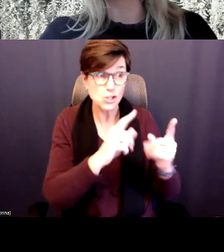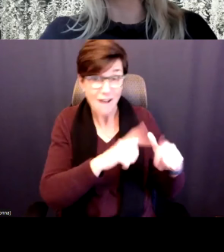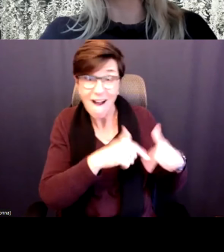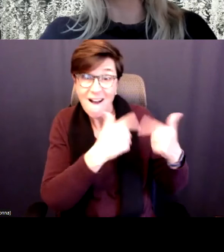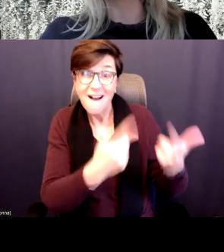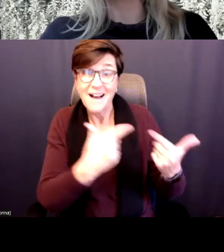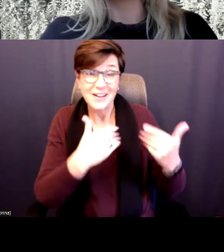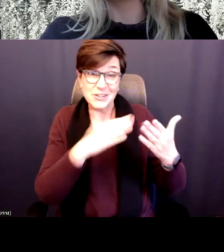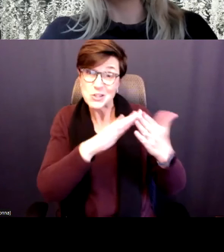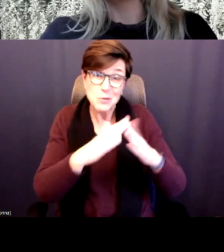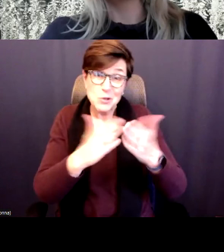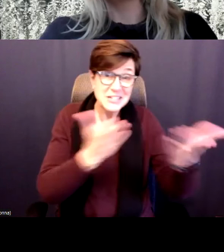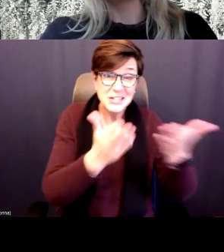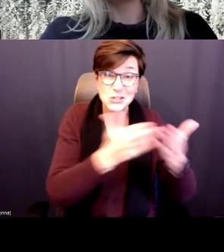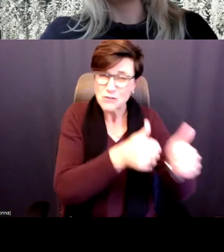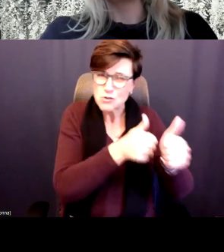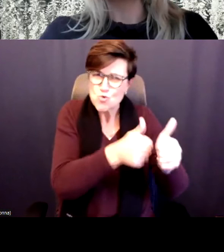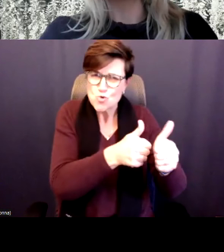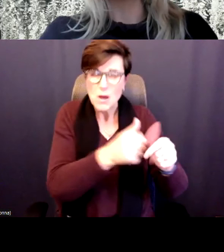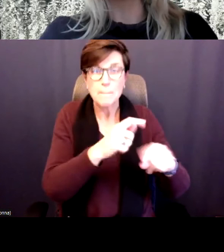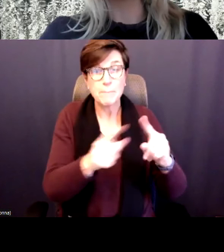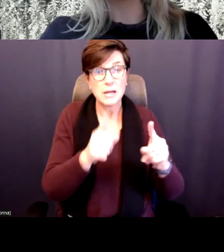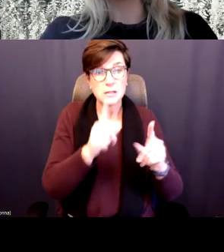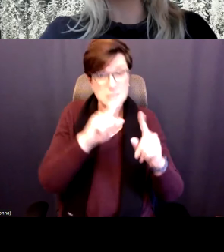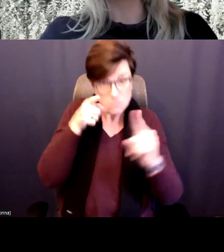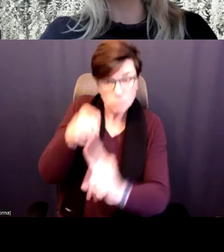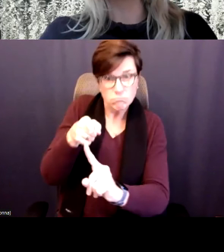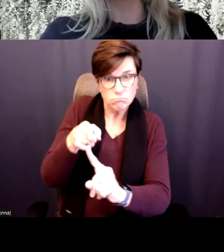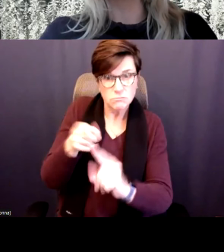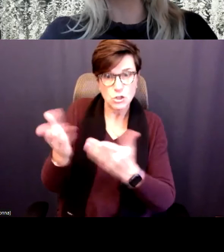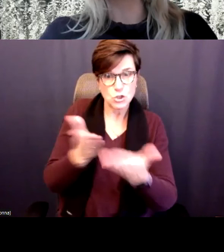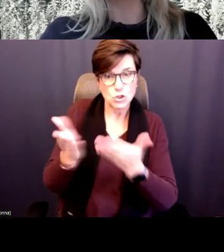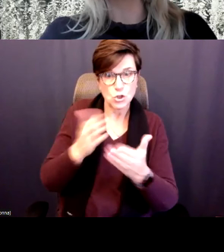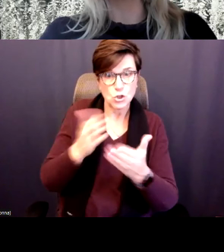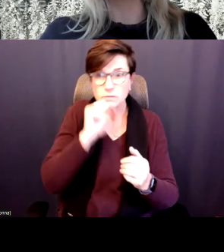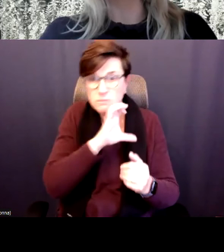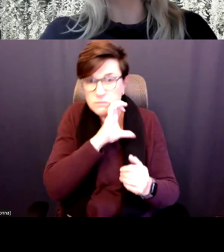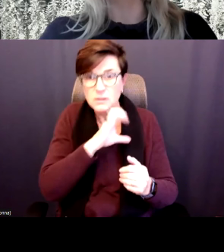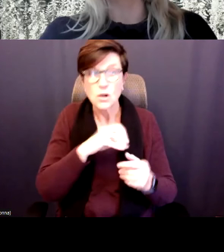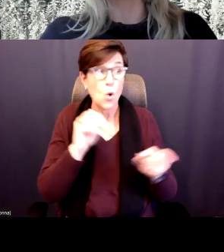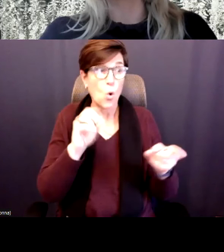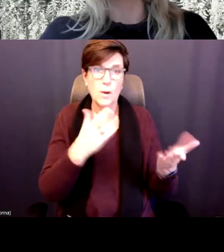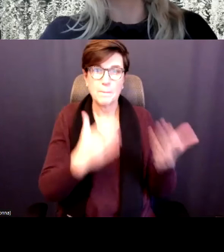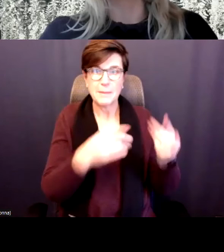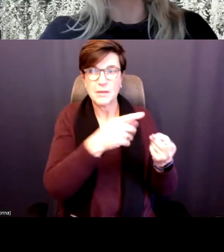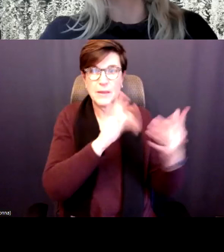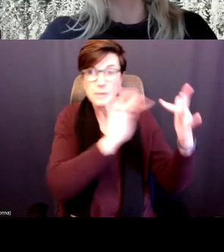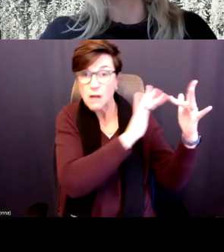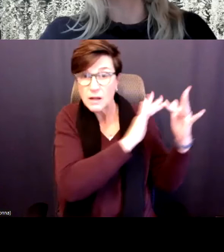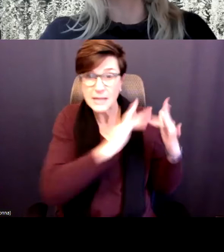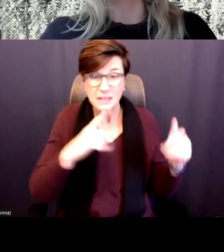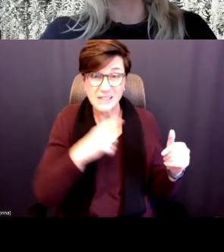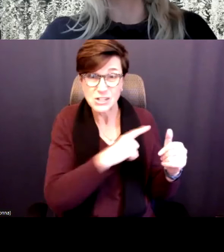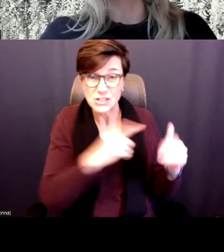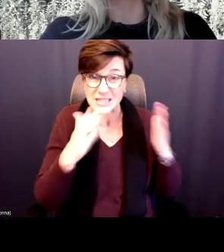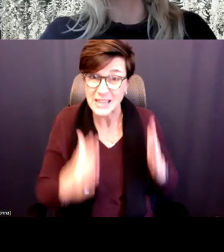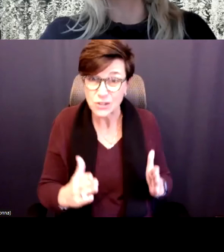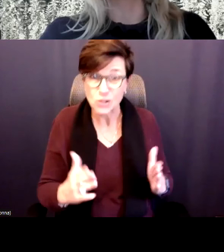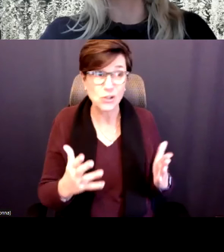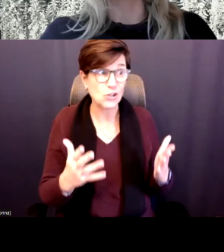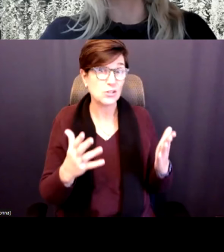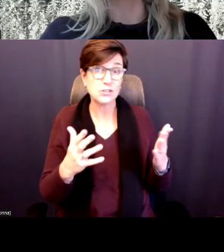the, how to be in contact with your elected officials. They do contact